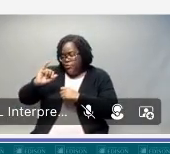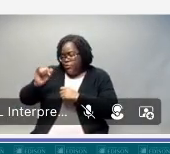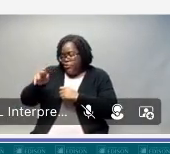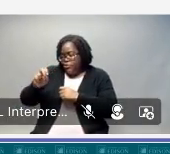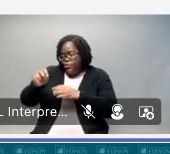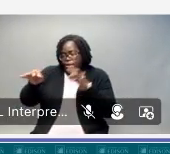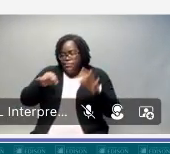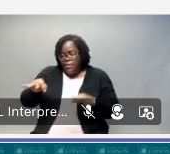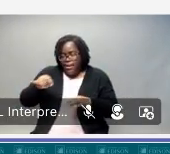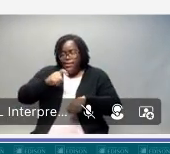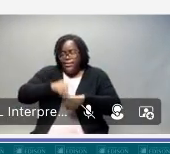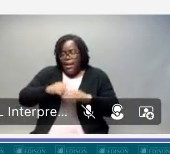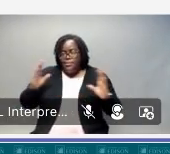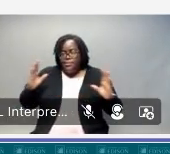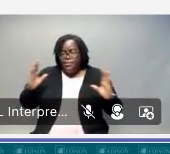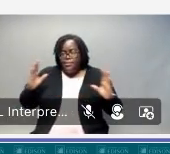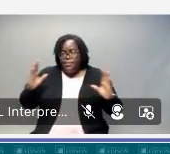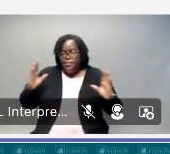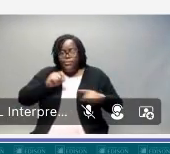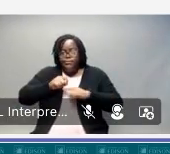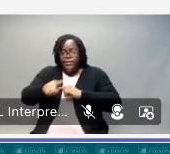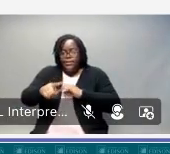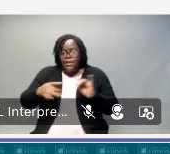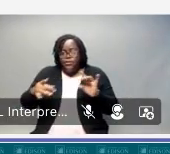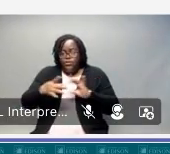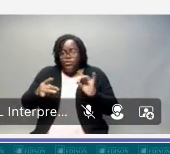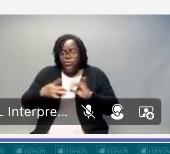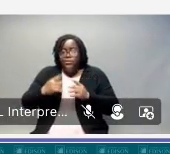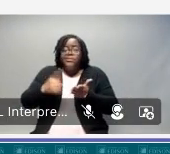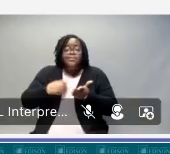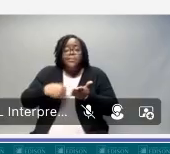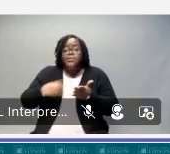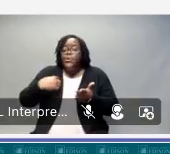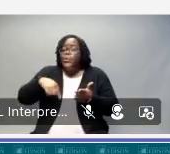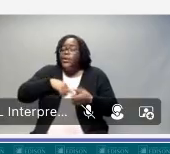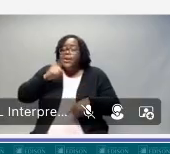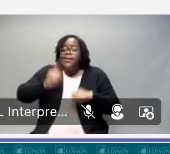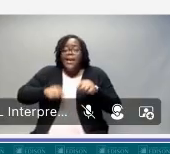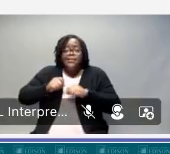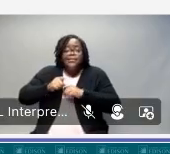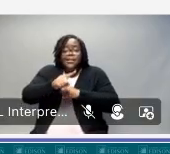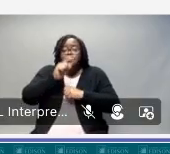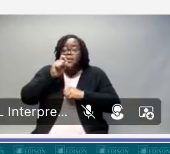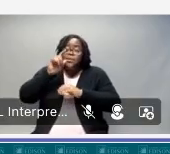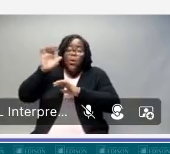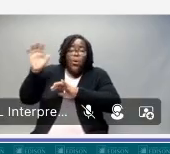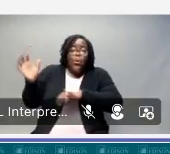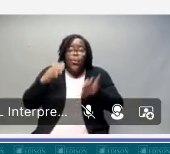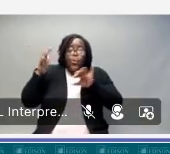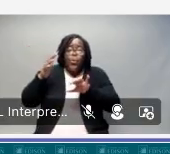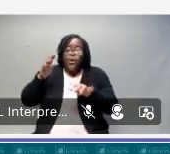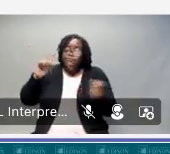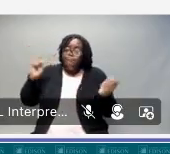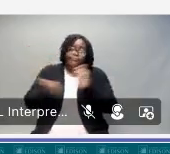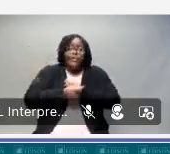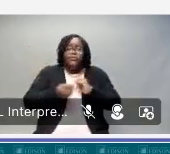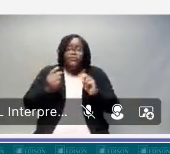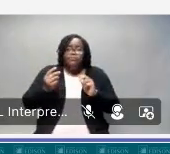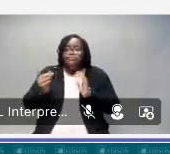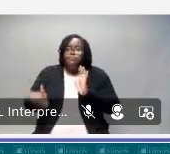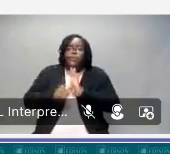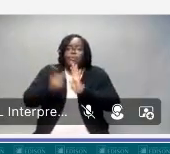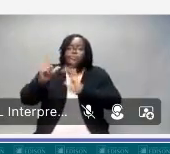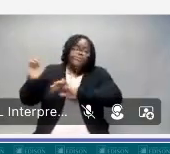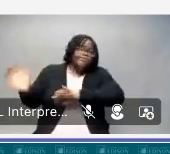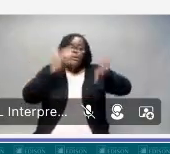timeline. There are times where we are unable to send a notification because the wind changes unexpectedly. But know that